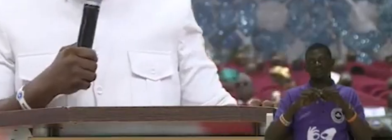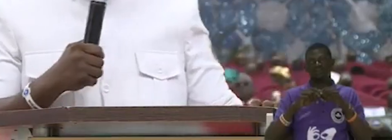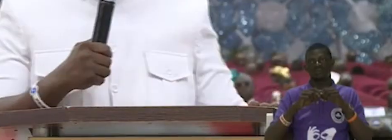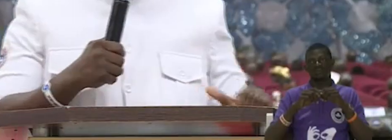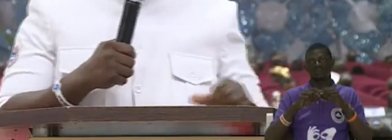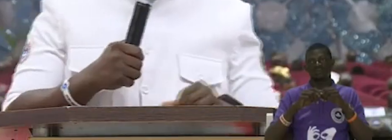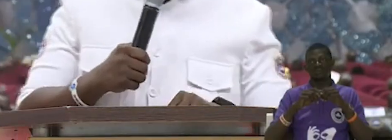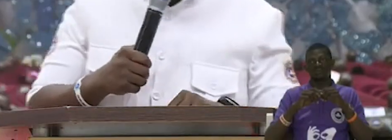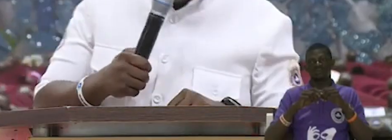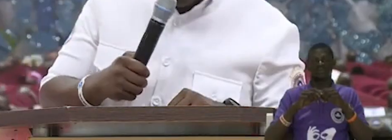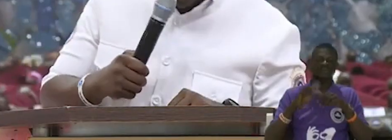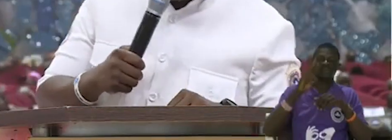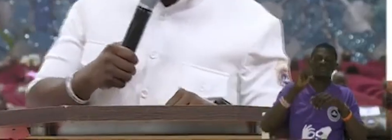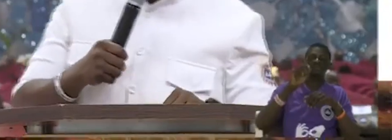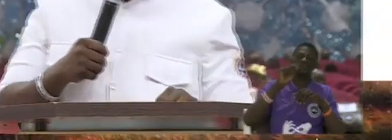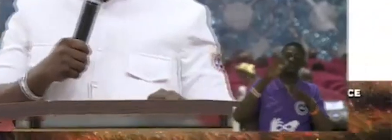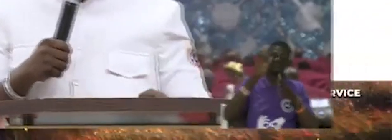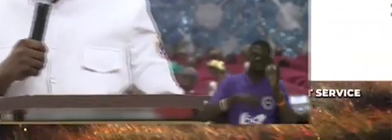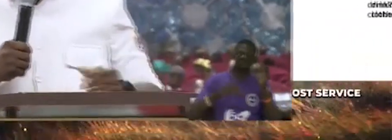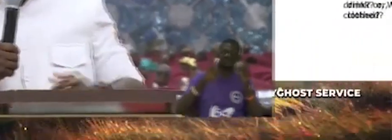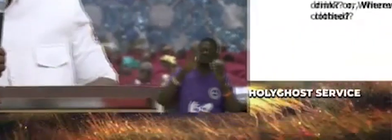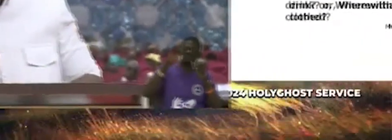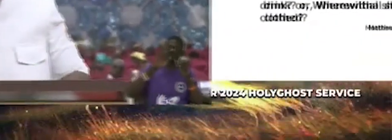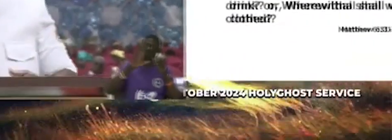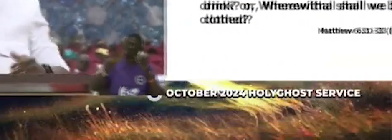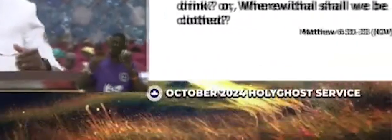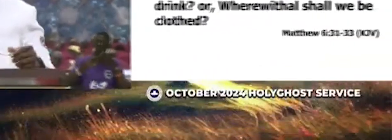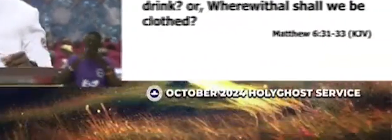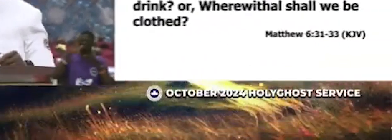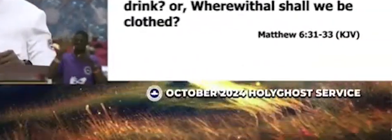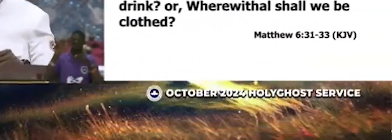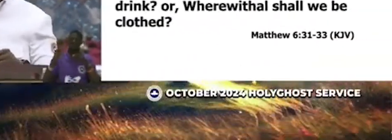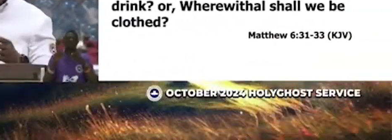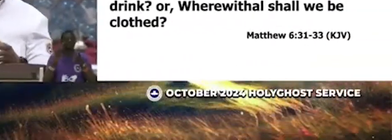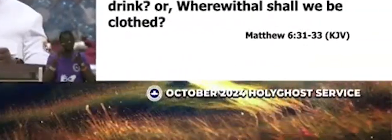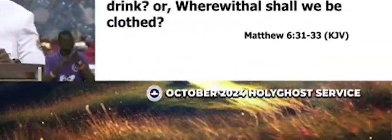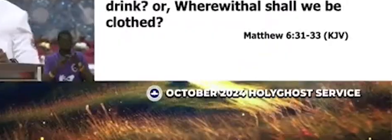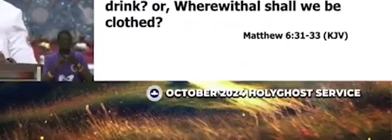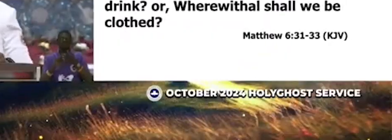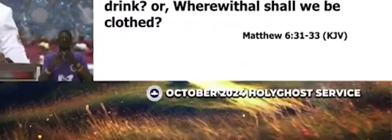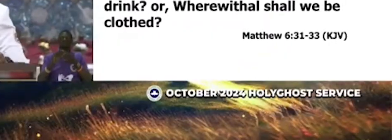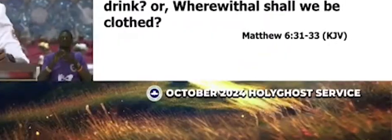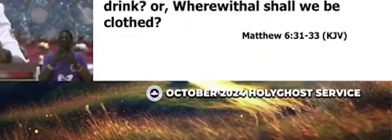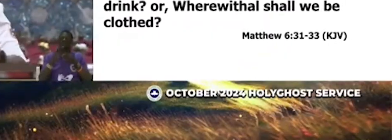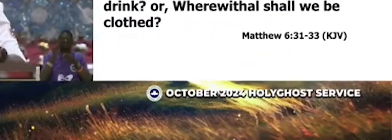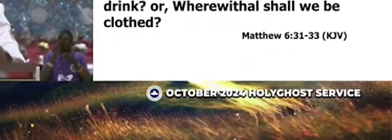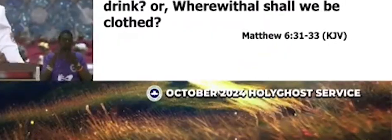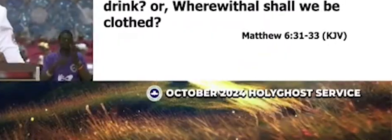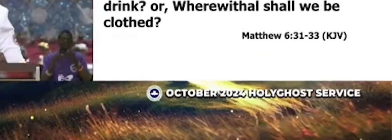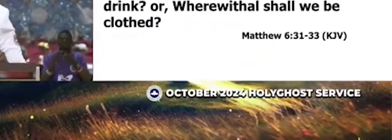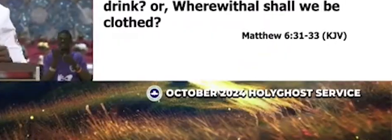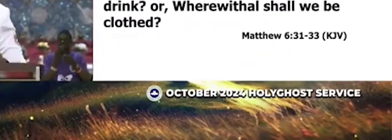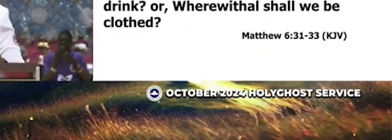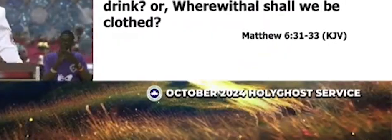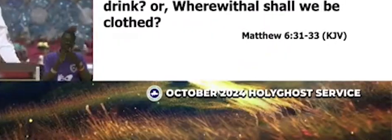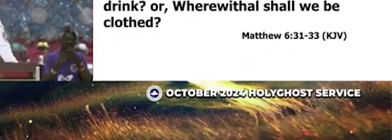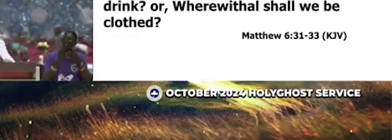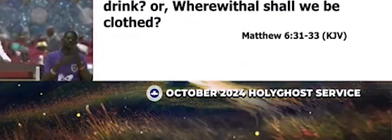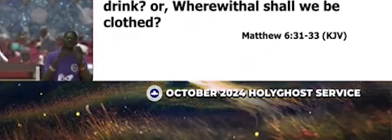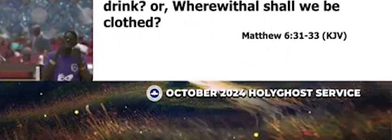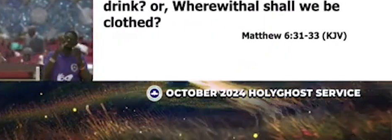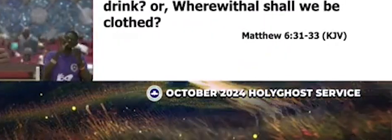are watching. Matthew chapter 6, verse 31 to 33. It says, therefore take no thought, saying, what shall I eat or what shall I